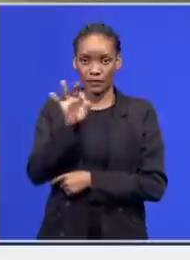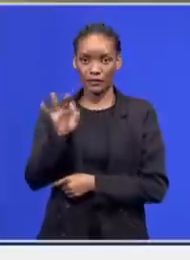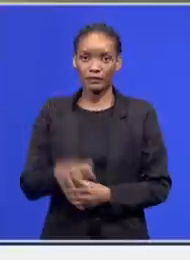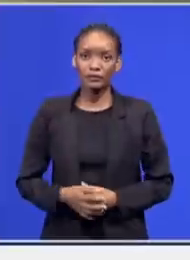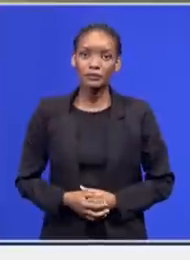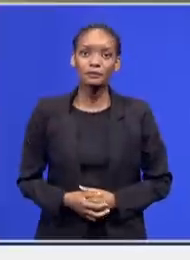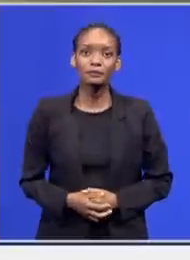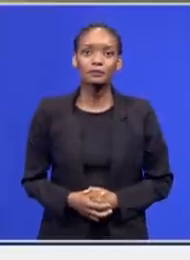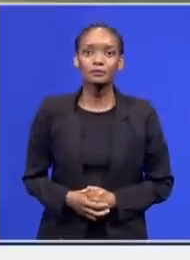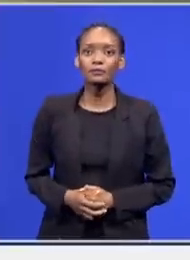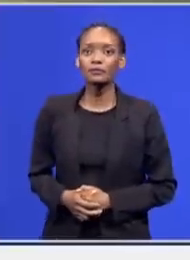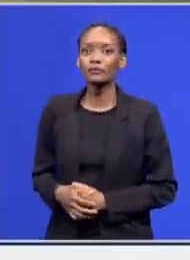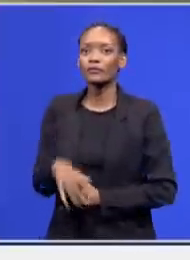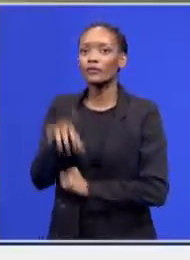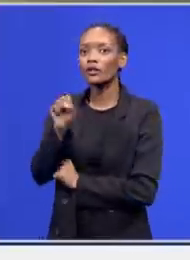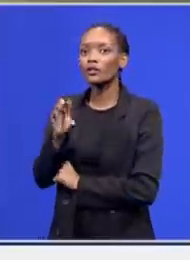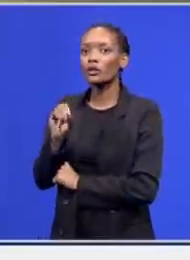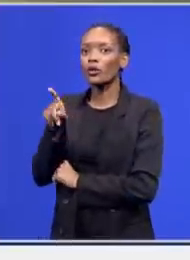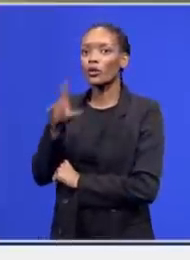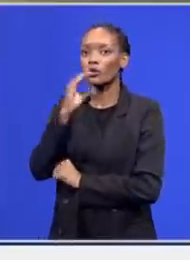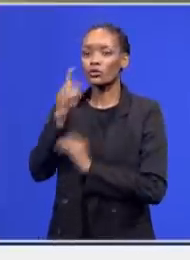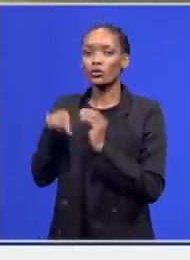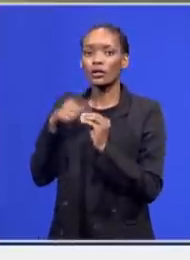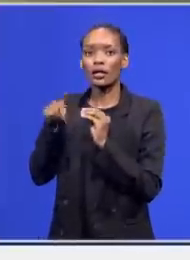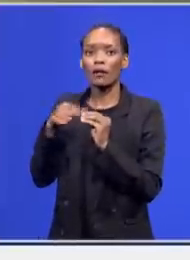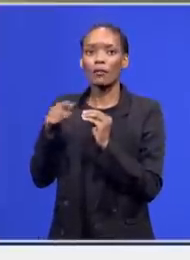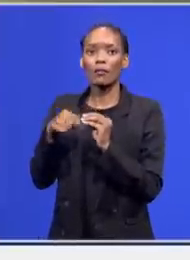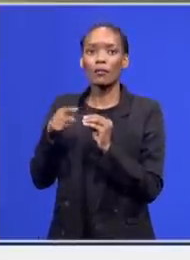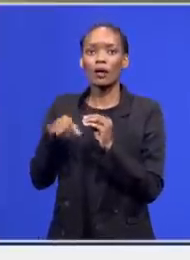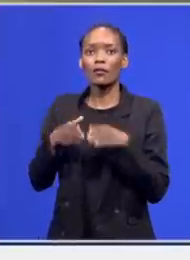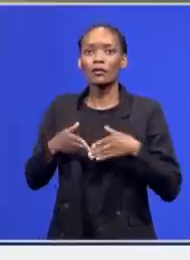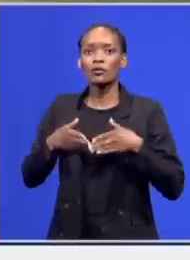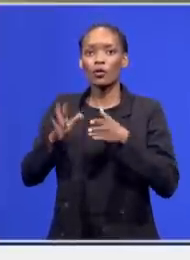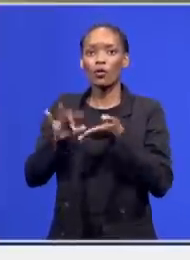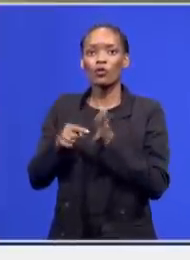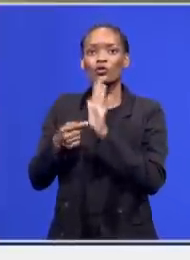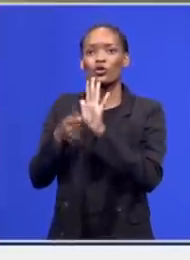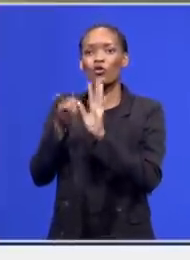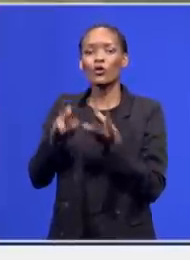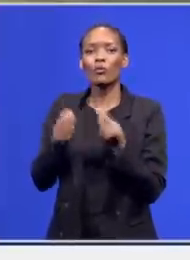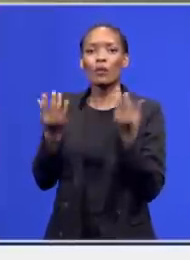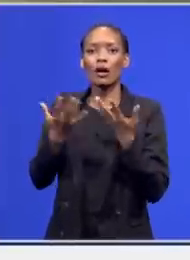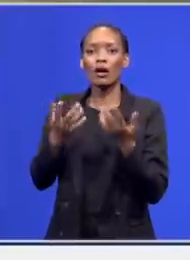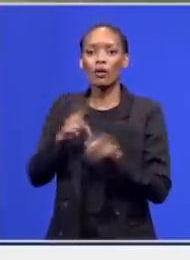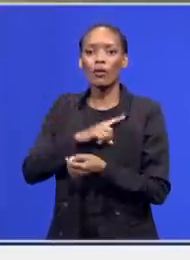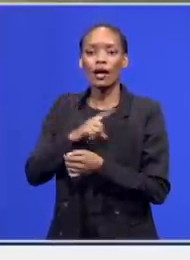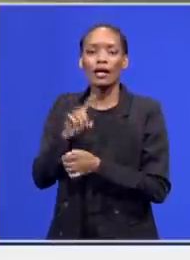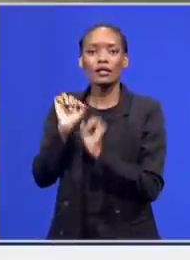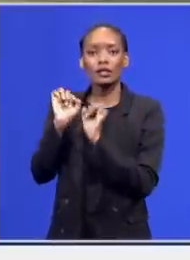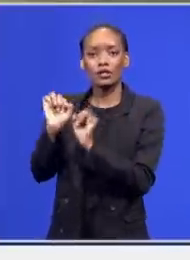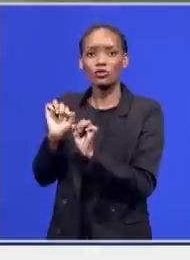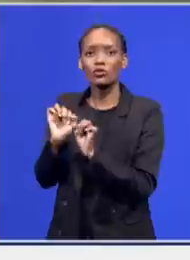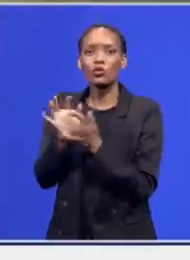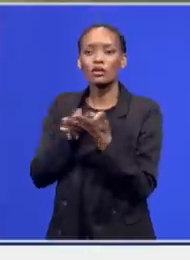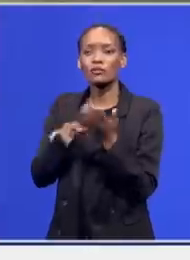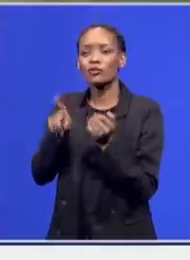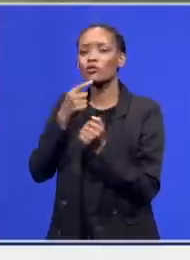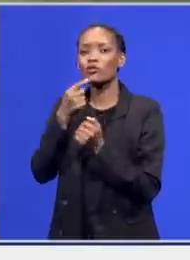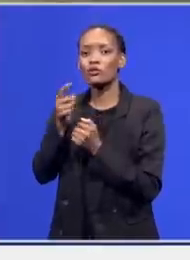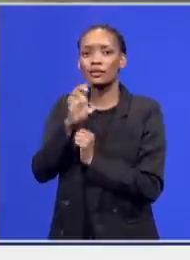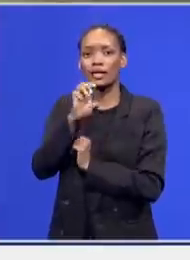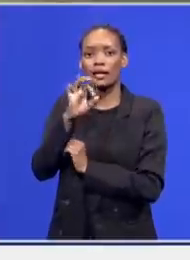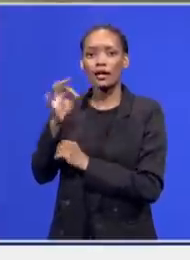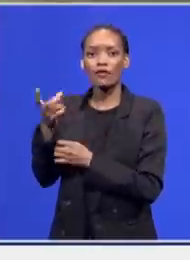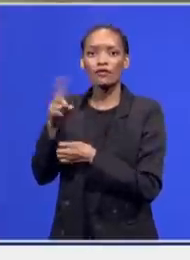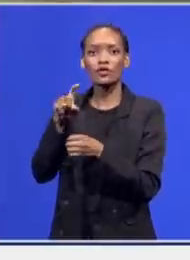So when you speak about taking on road shows, where did you get this mandate from? Because in your statement, you only say that you joined the EFF as a